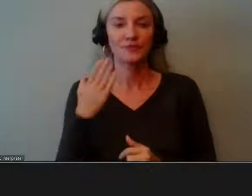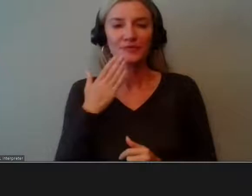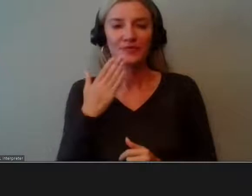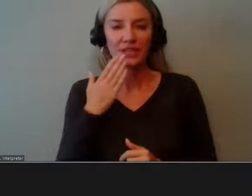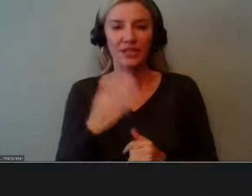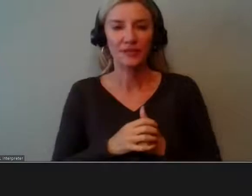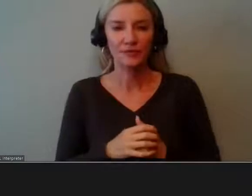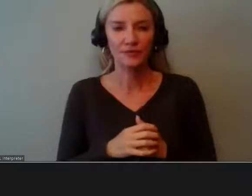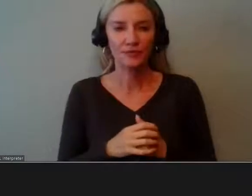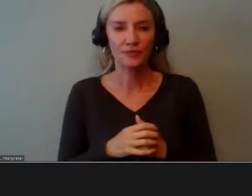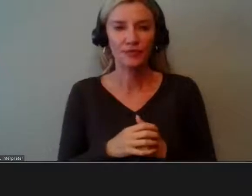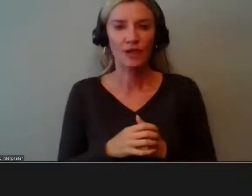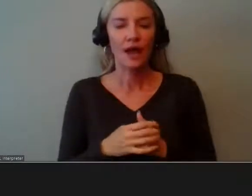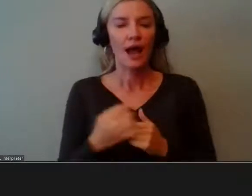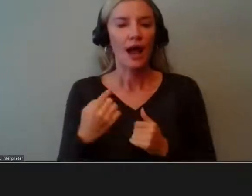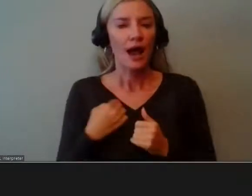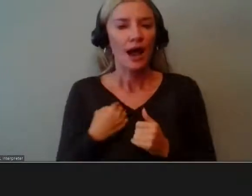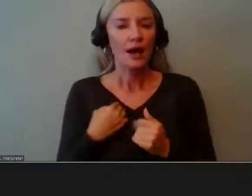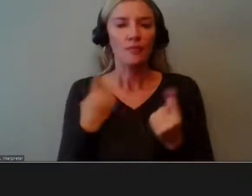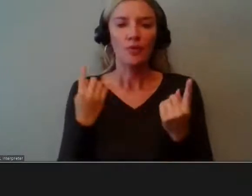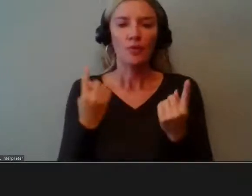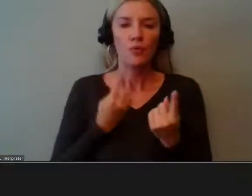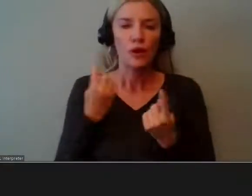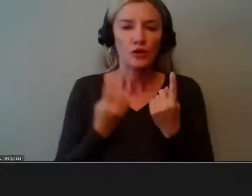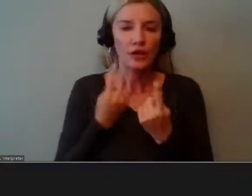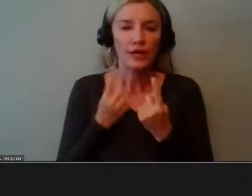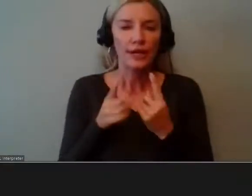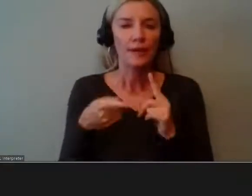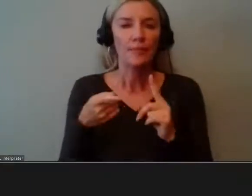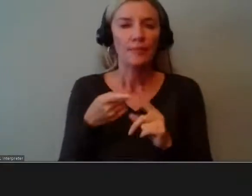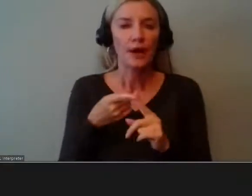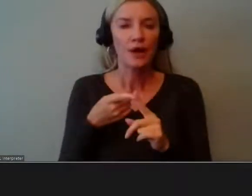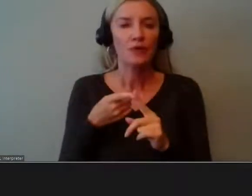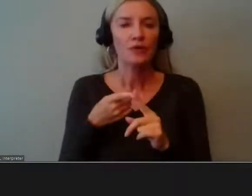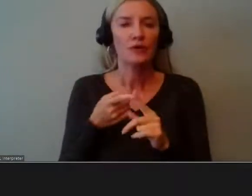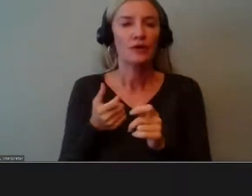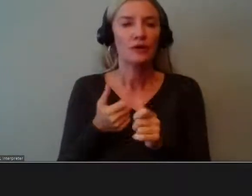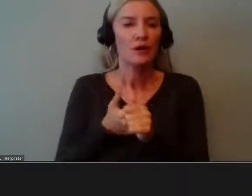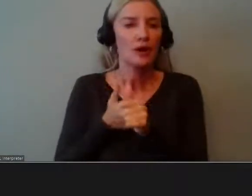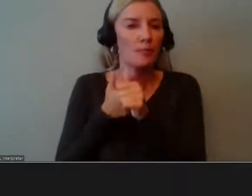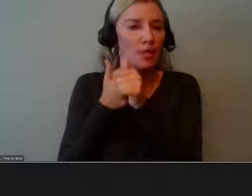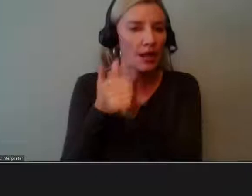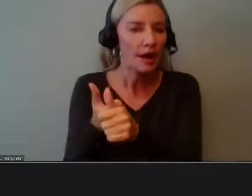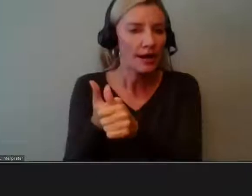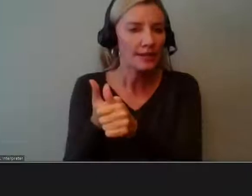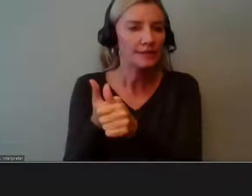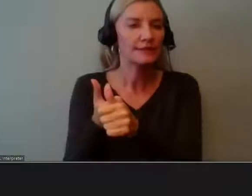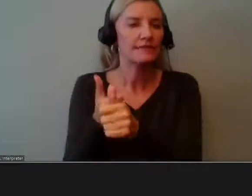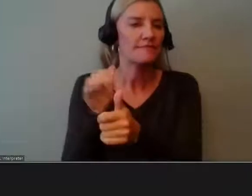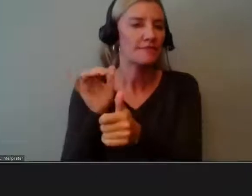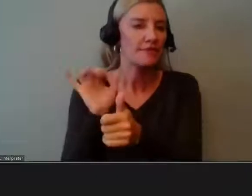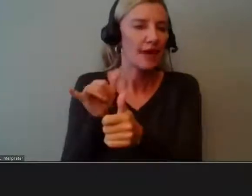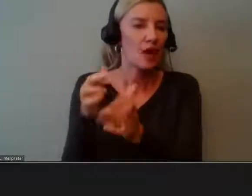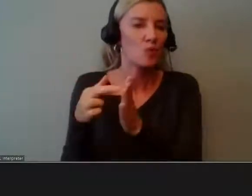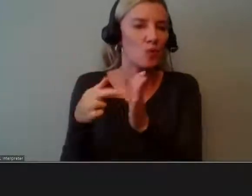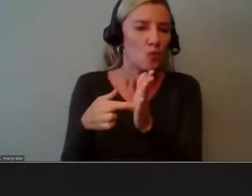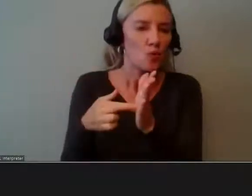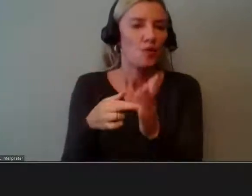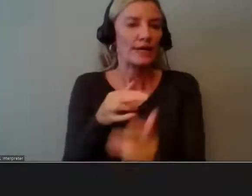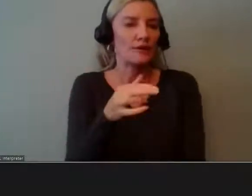I'm just wondering about compliance with this red, yellow, and